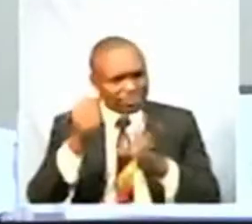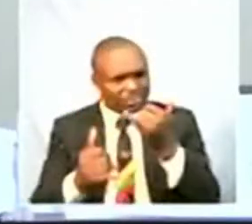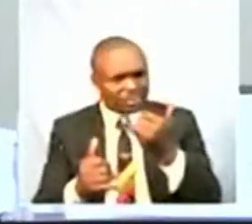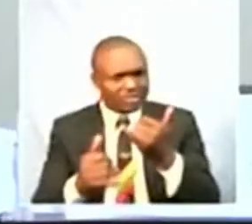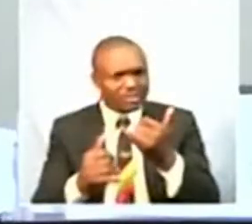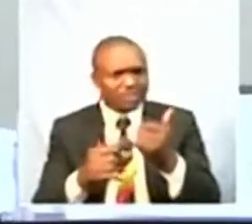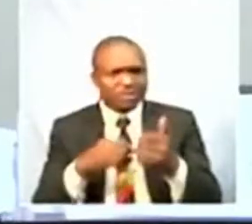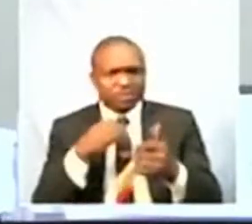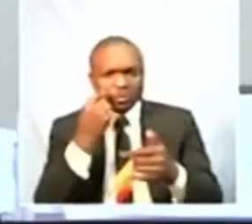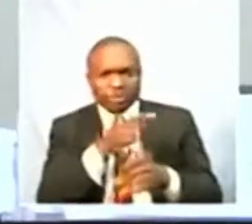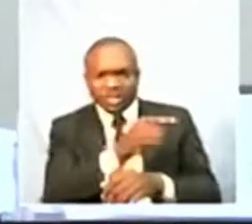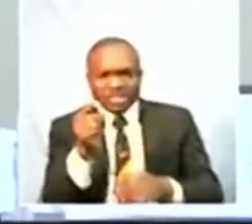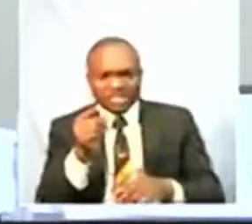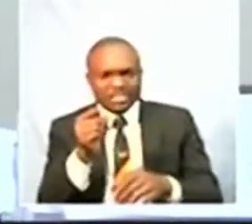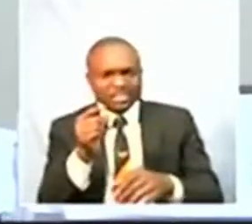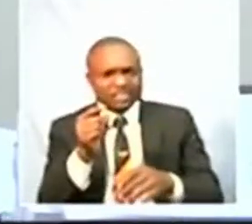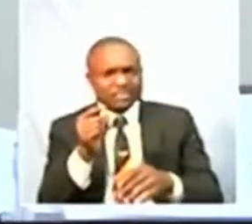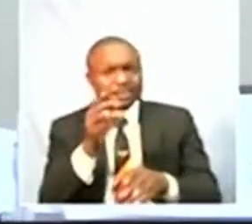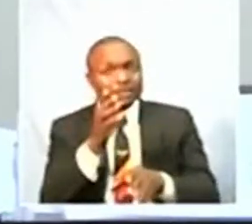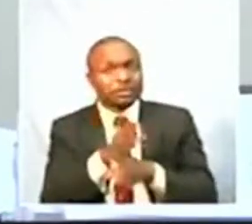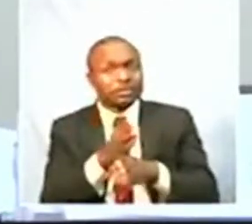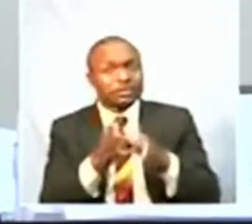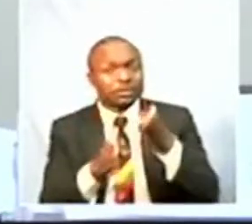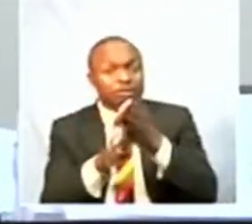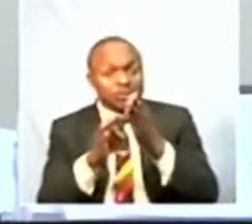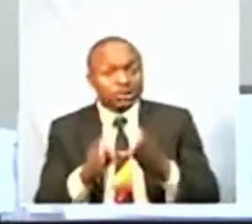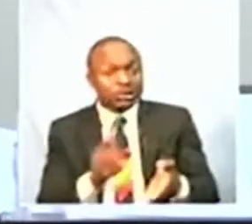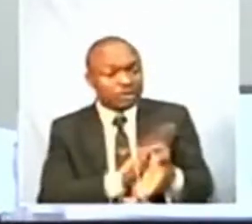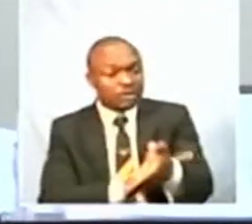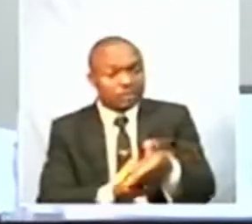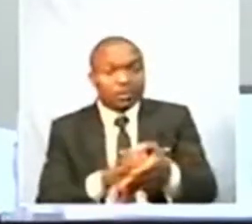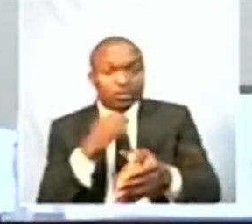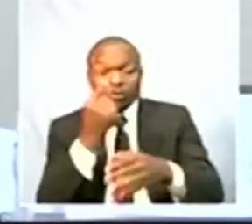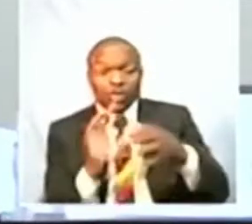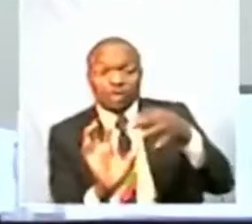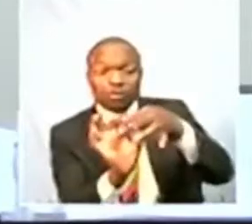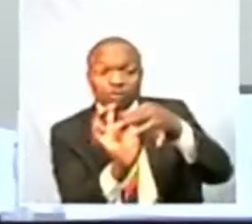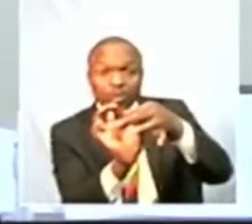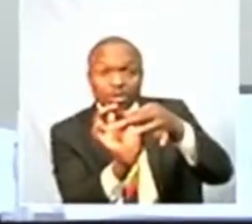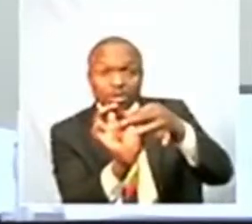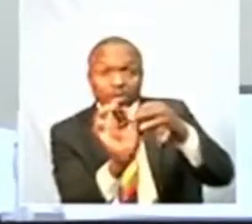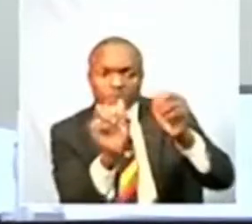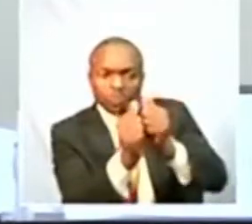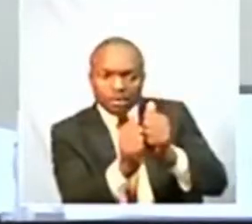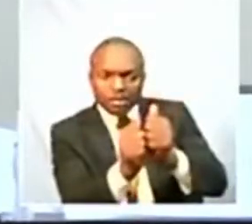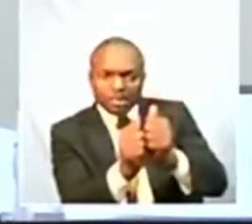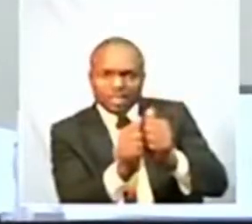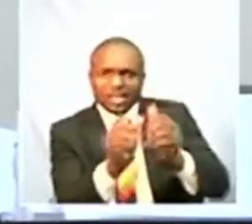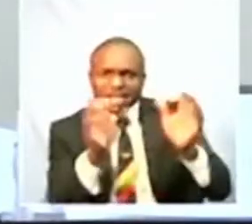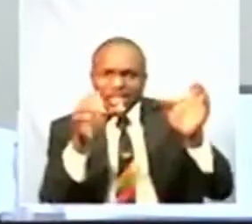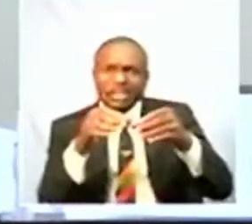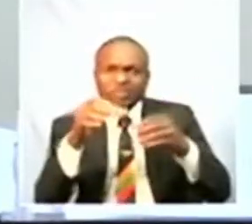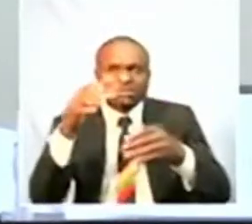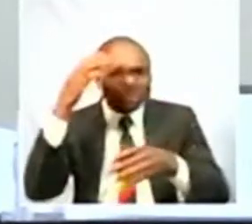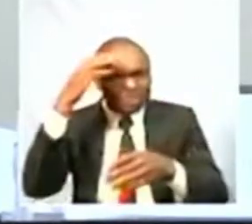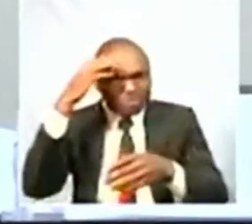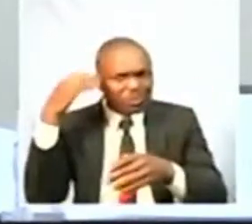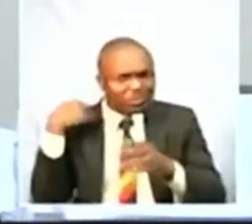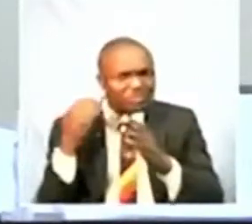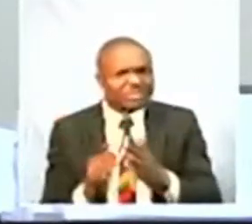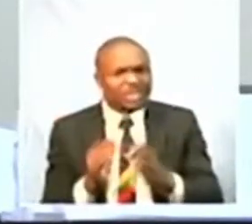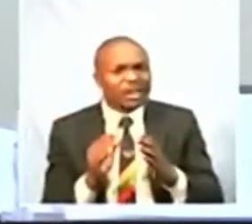Who are these contractors in KASAMA? Who are they connected to? Are they council officers,